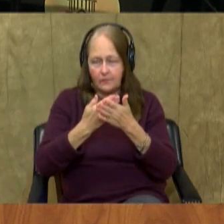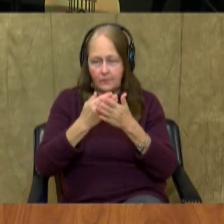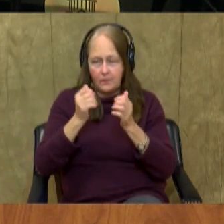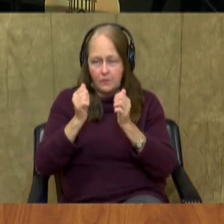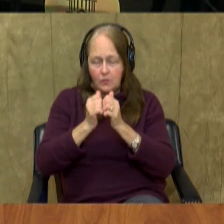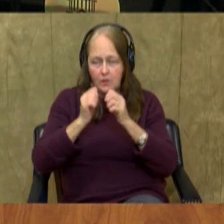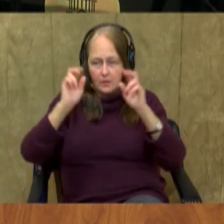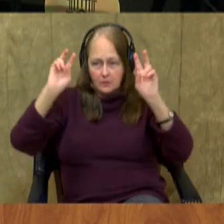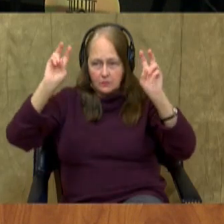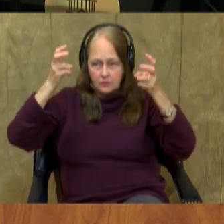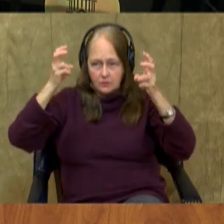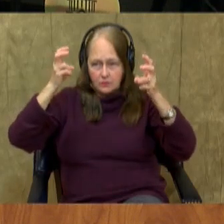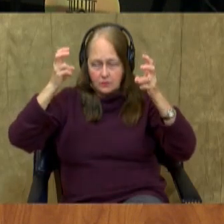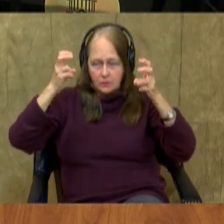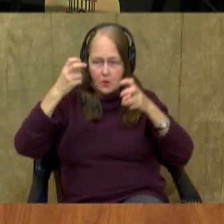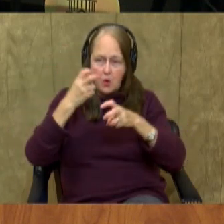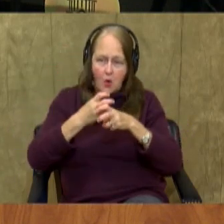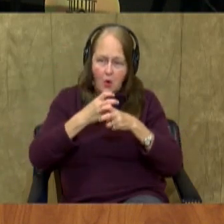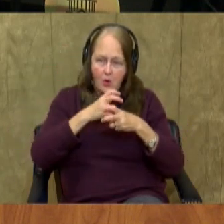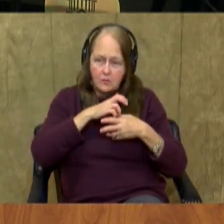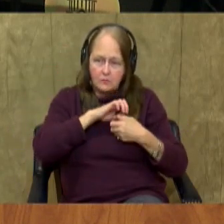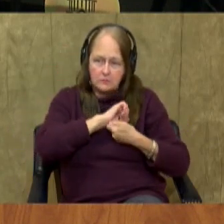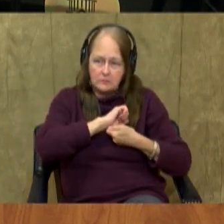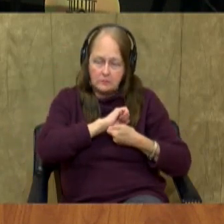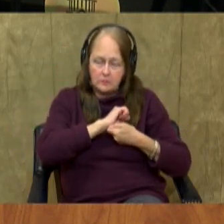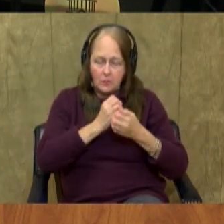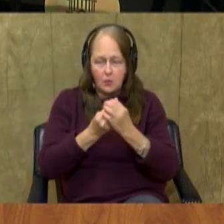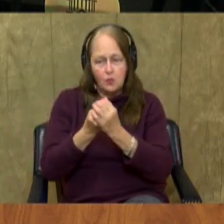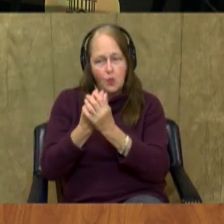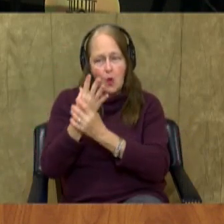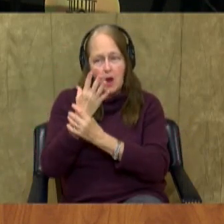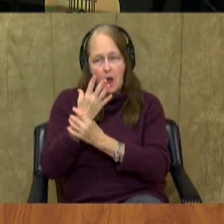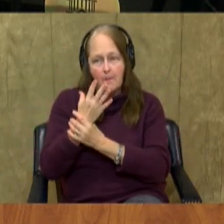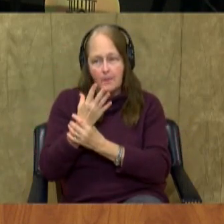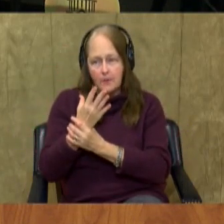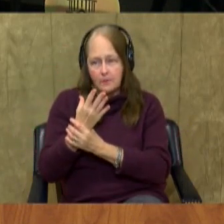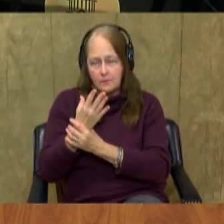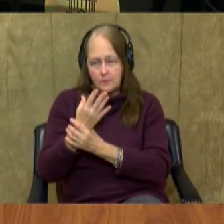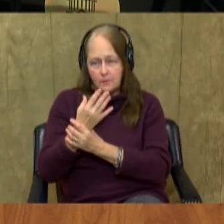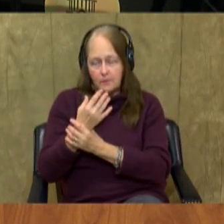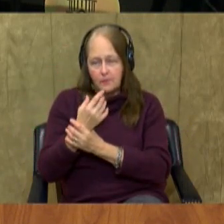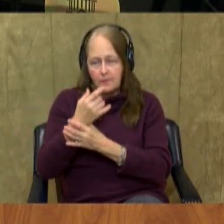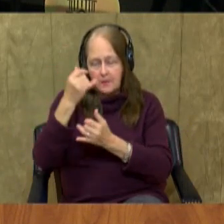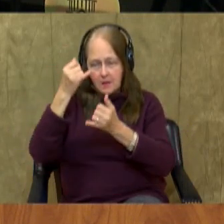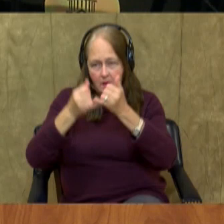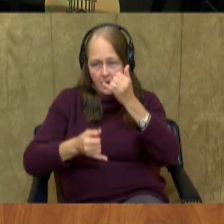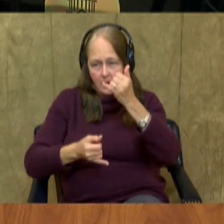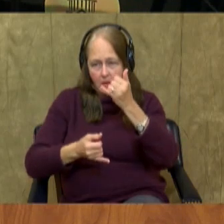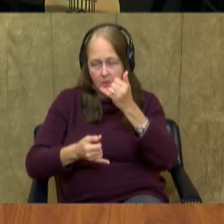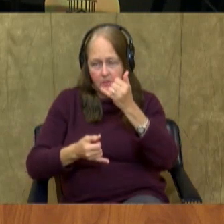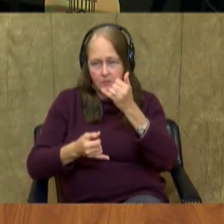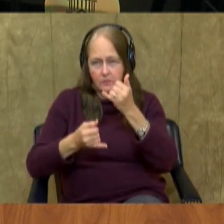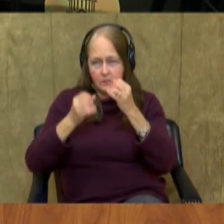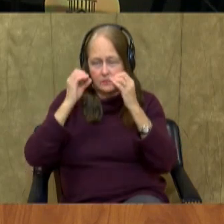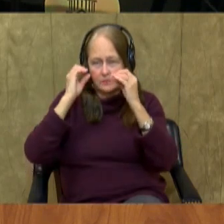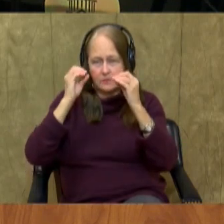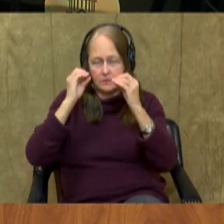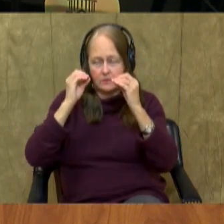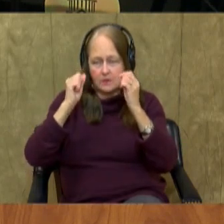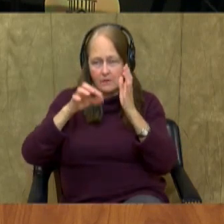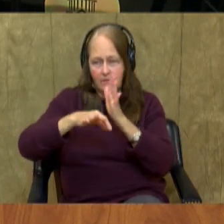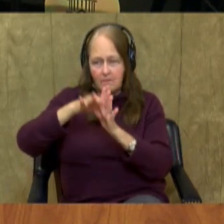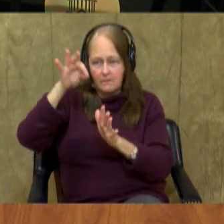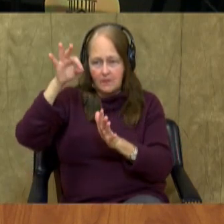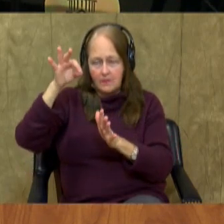with the topics of heartache and growing up. Last but not least, teachers can